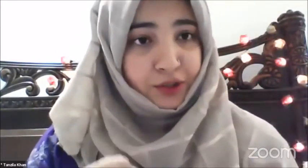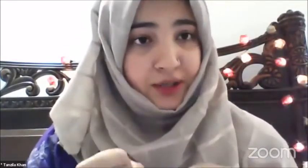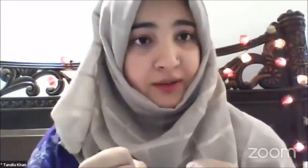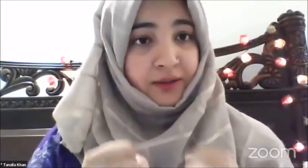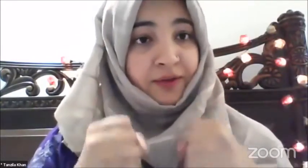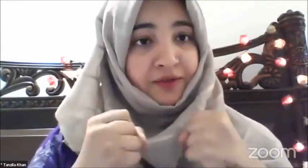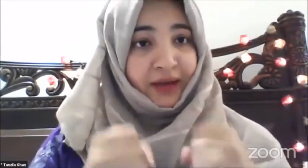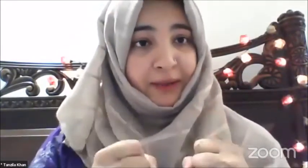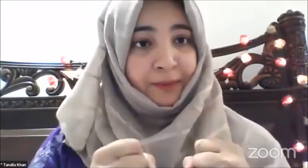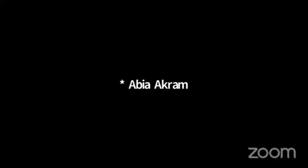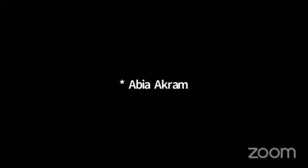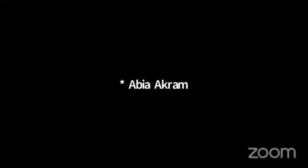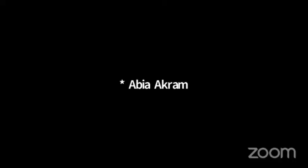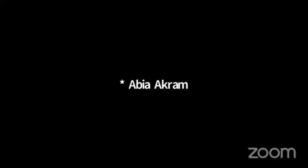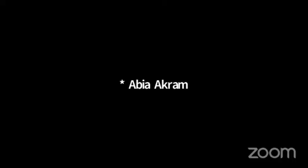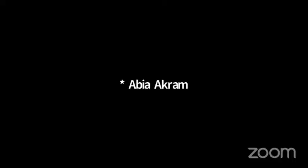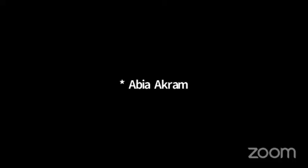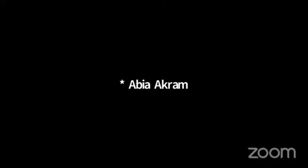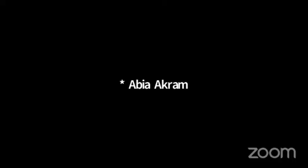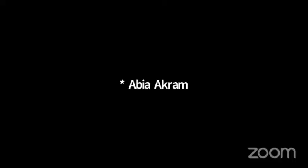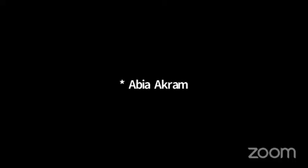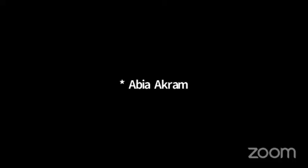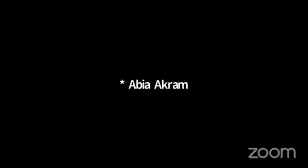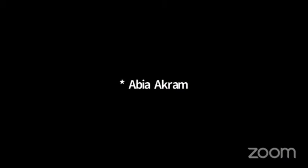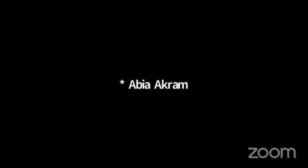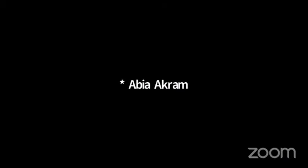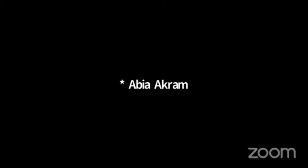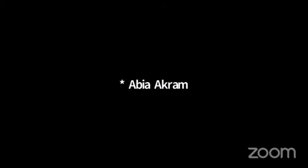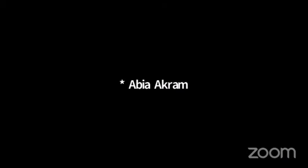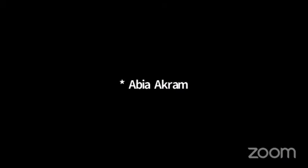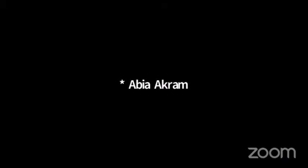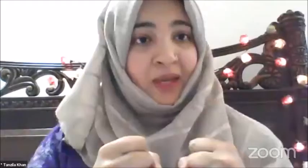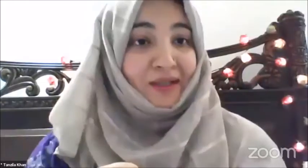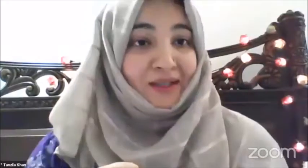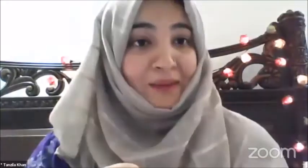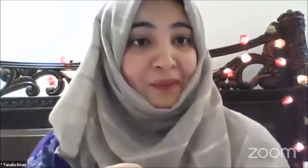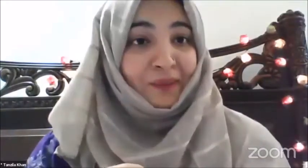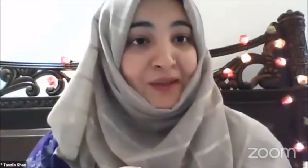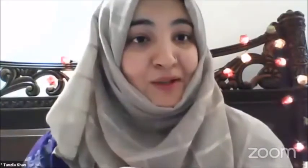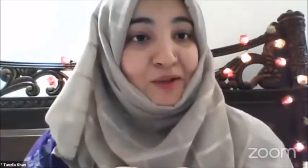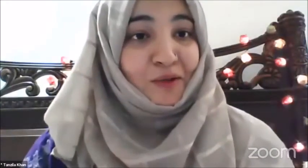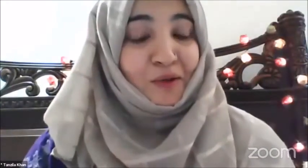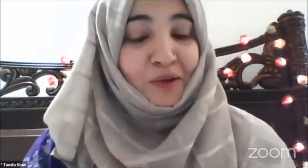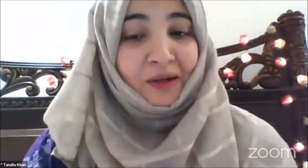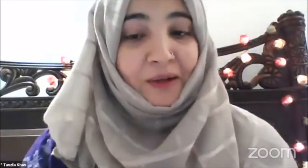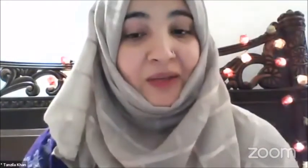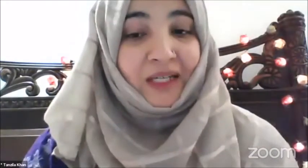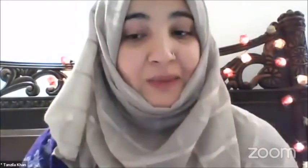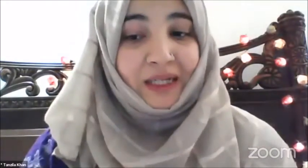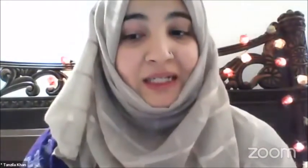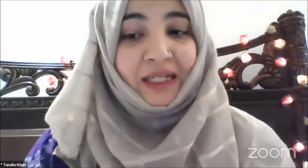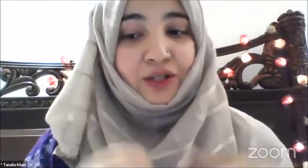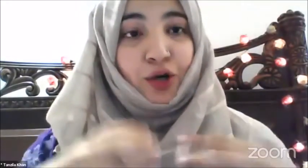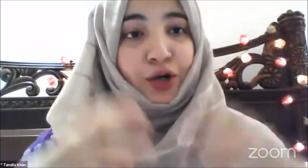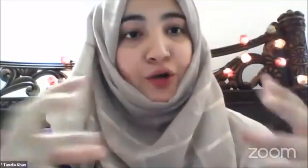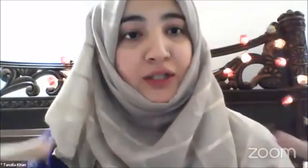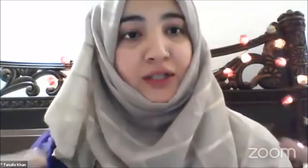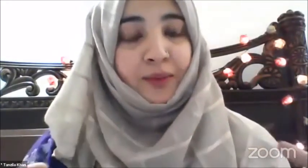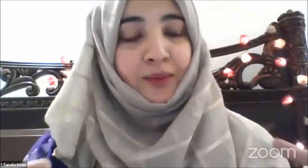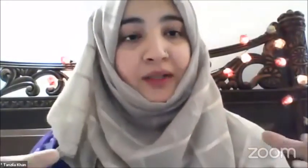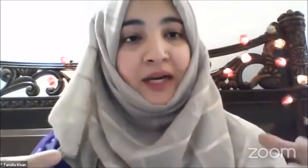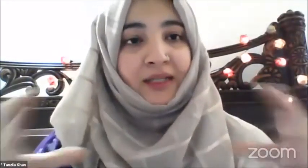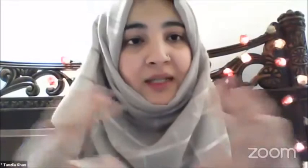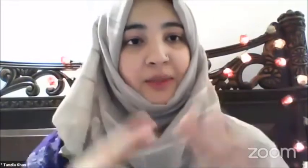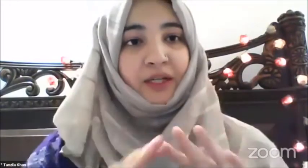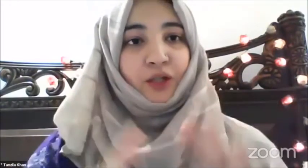this together. We're fine. And at the same time, I feel the entire world has been disabled. So disability is not a